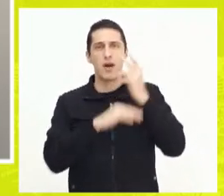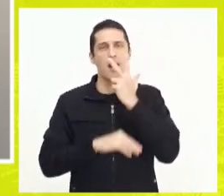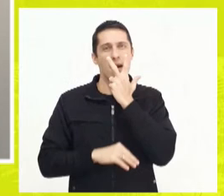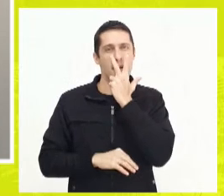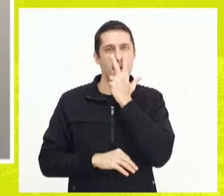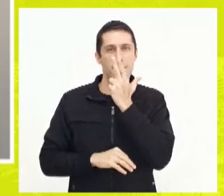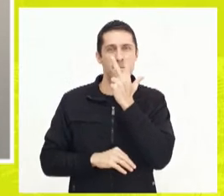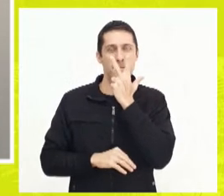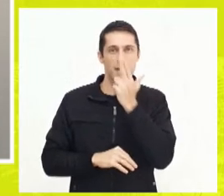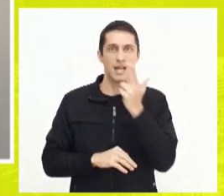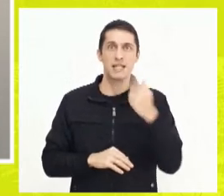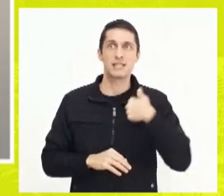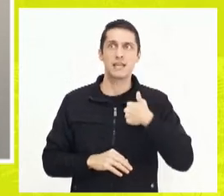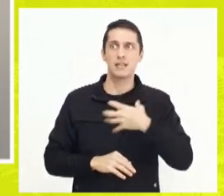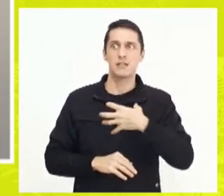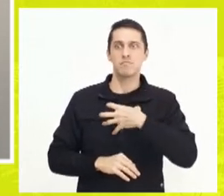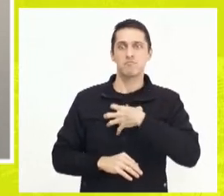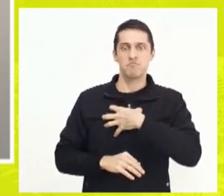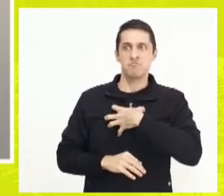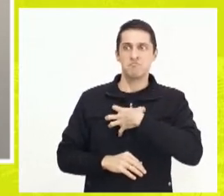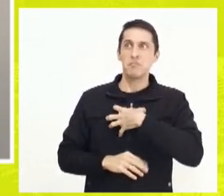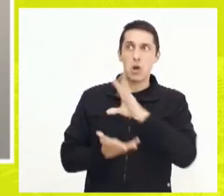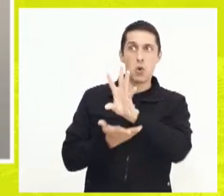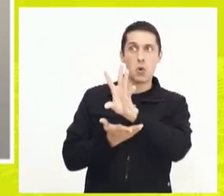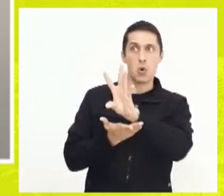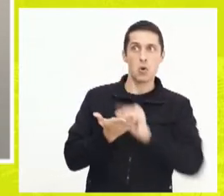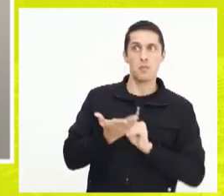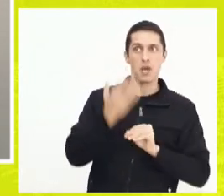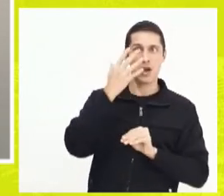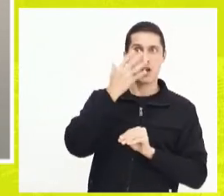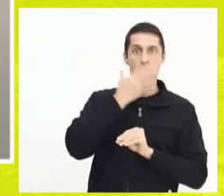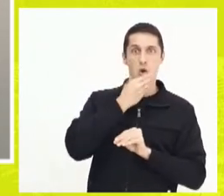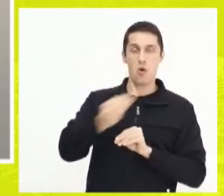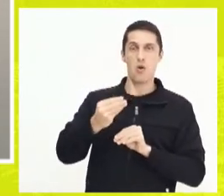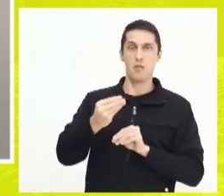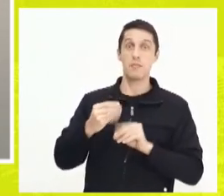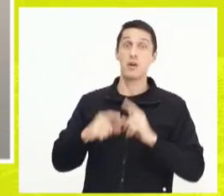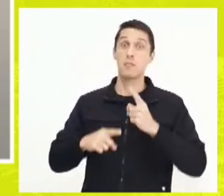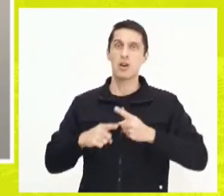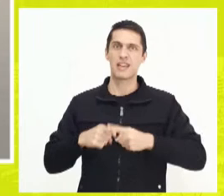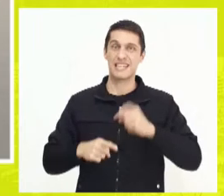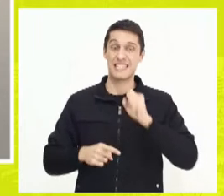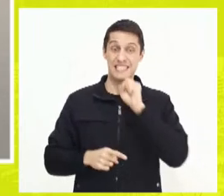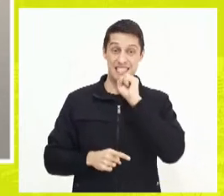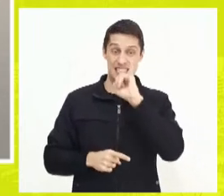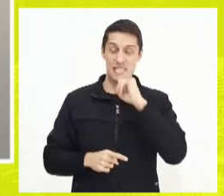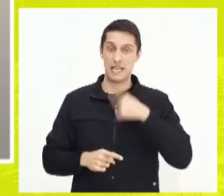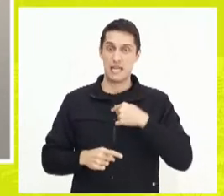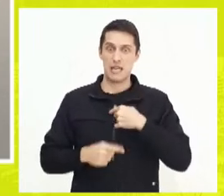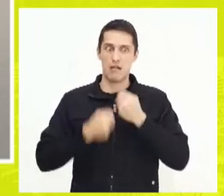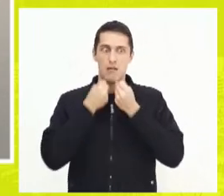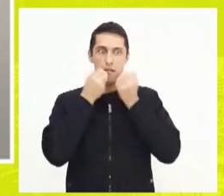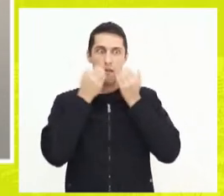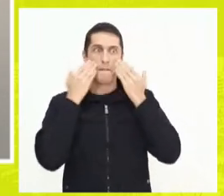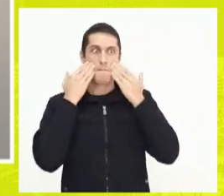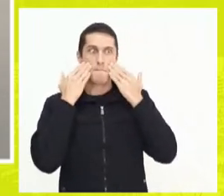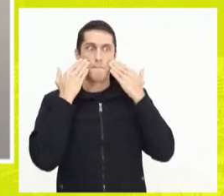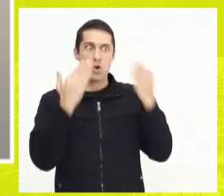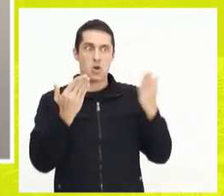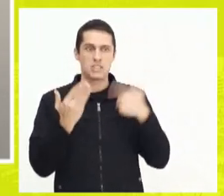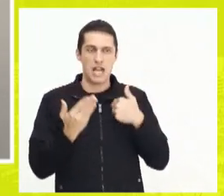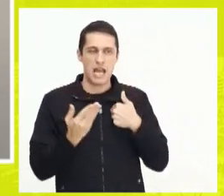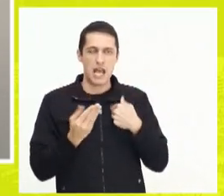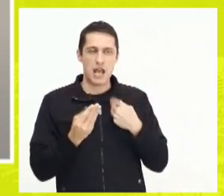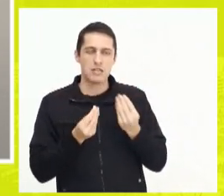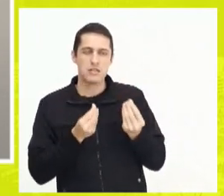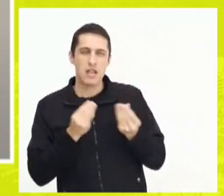they act in a male way because if there's a sensibility they're going to be